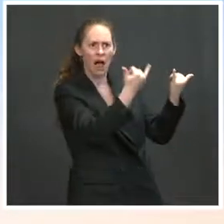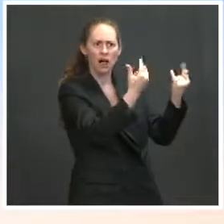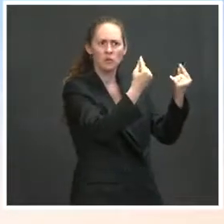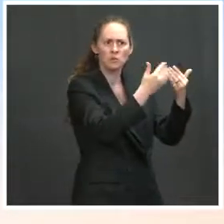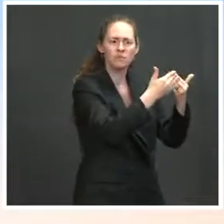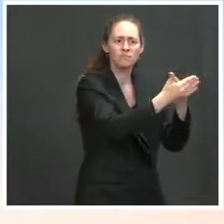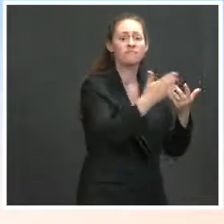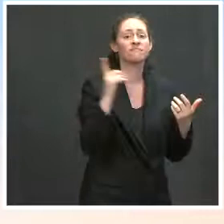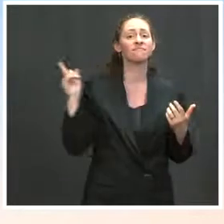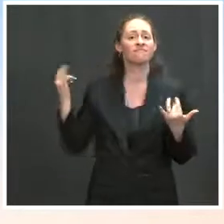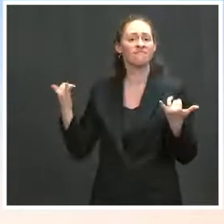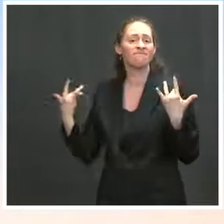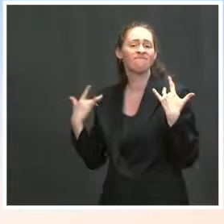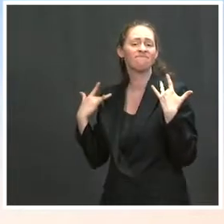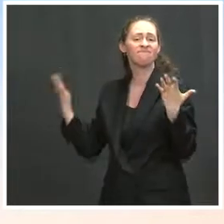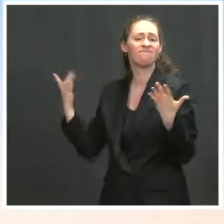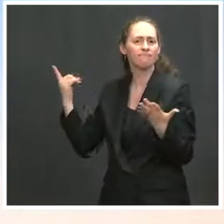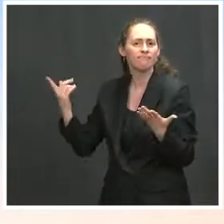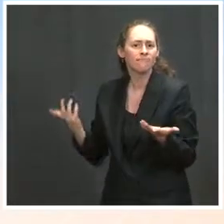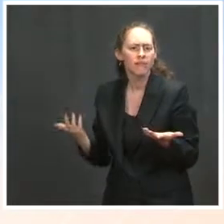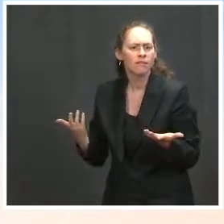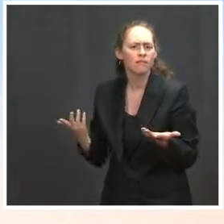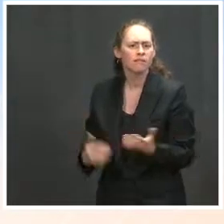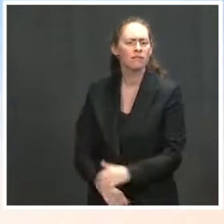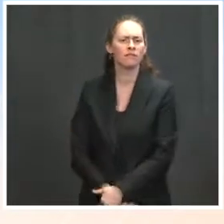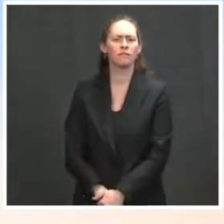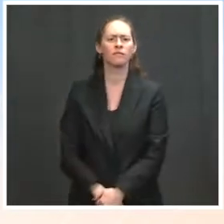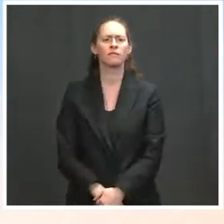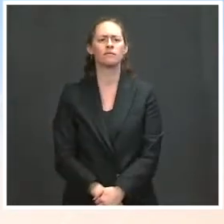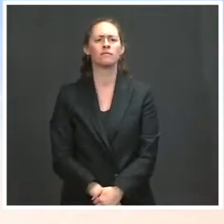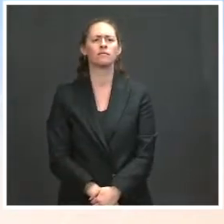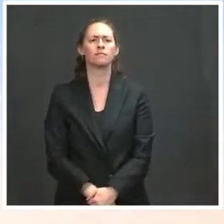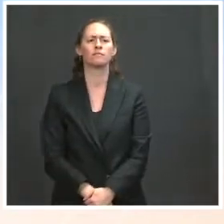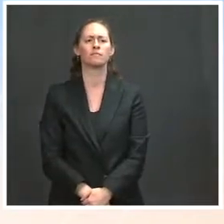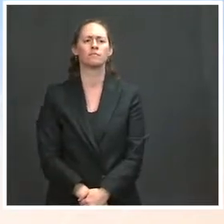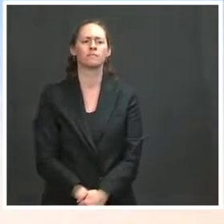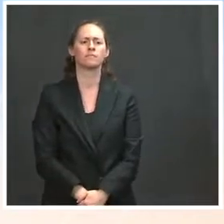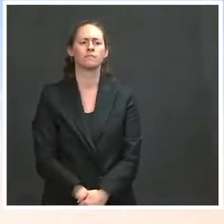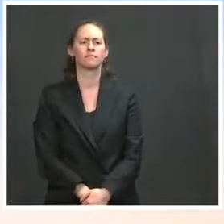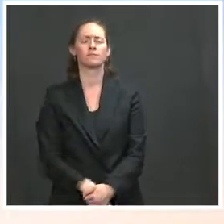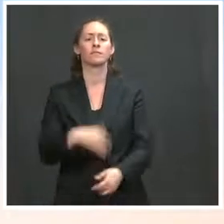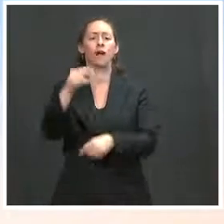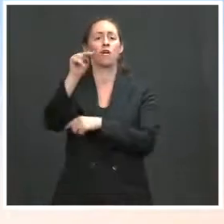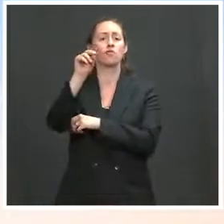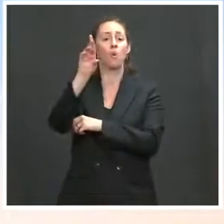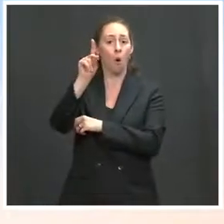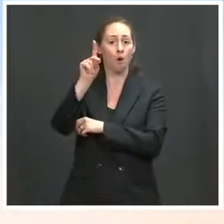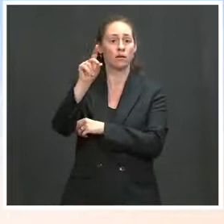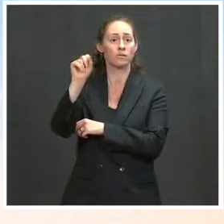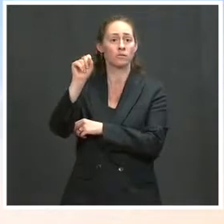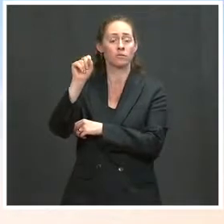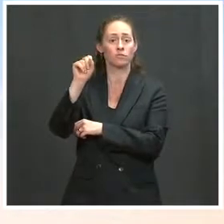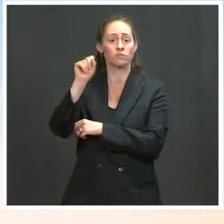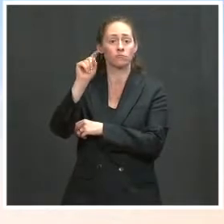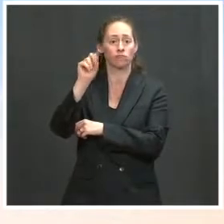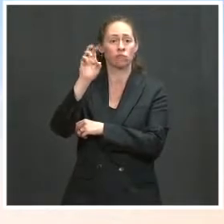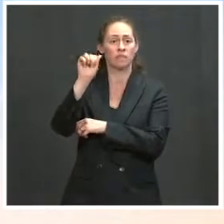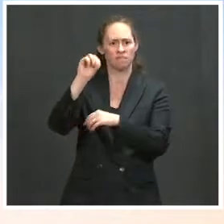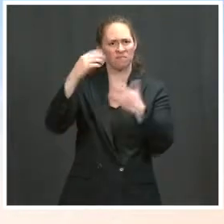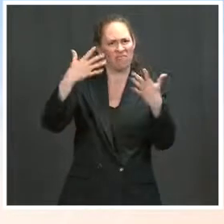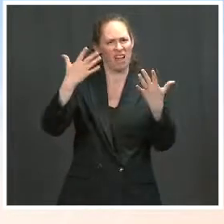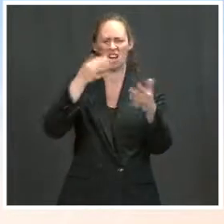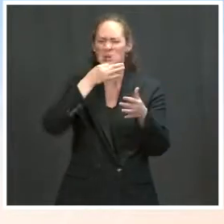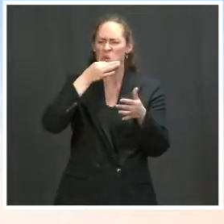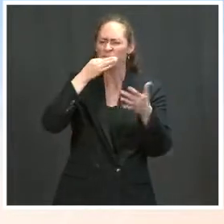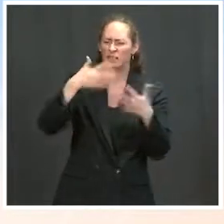Well, just to step back for a second, Nord Stream was like 95% done, right? So